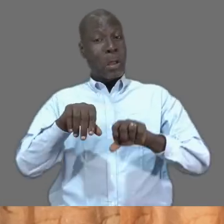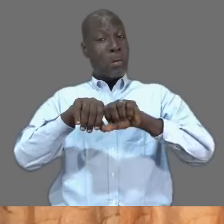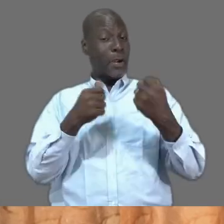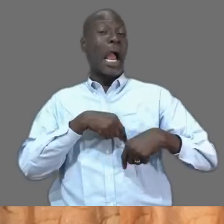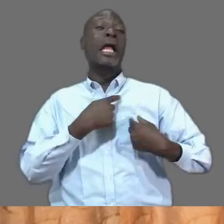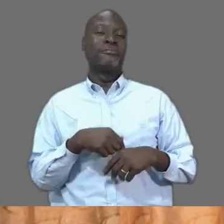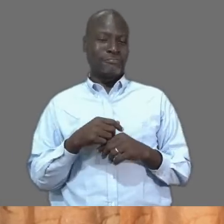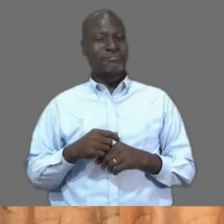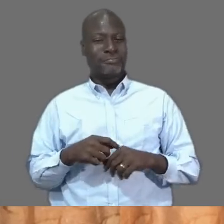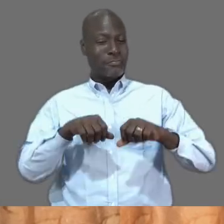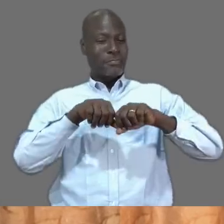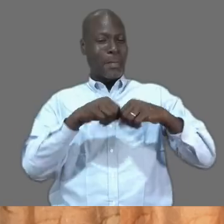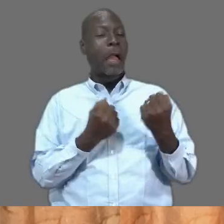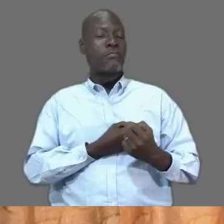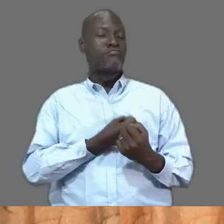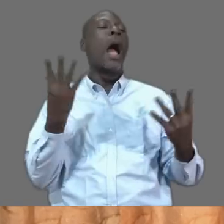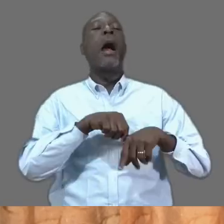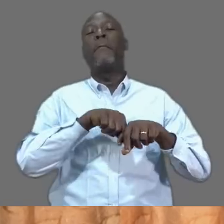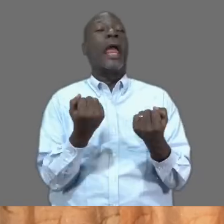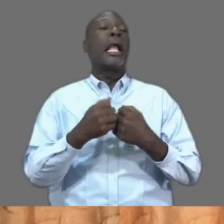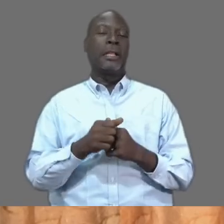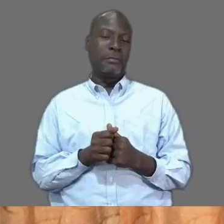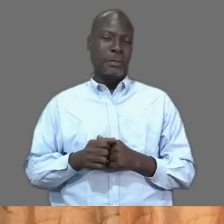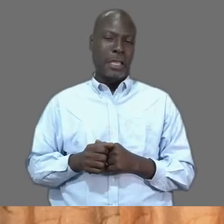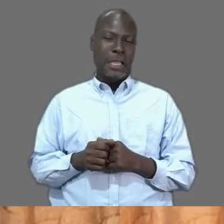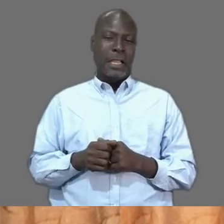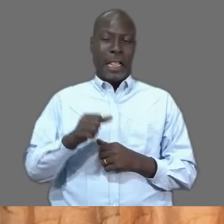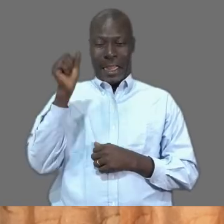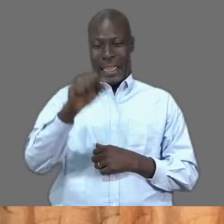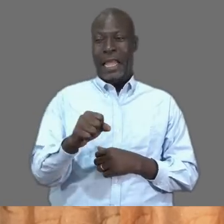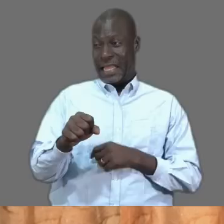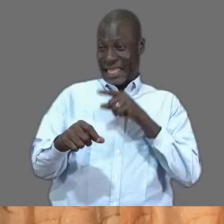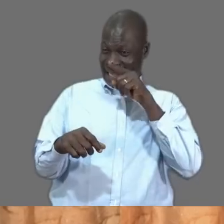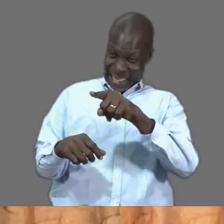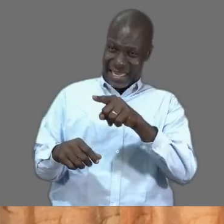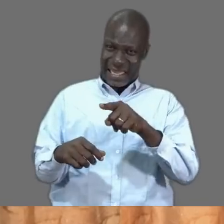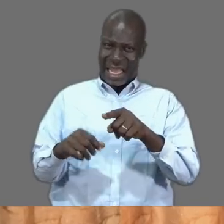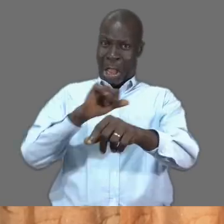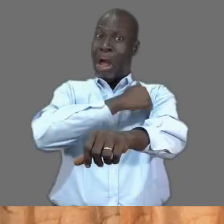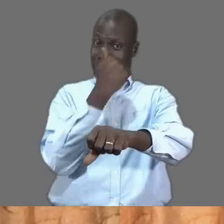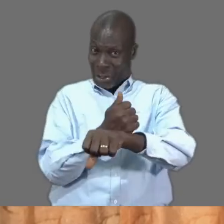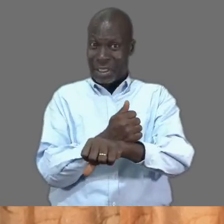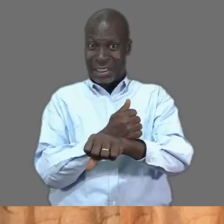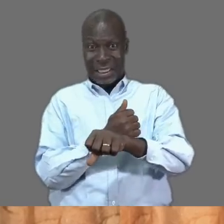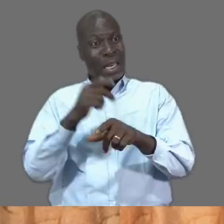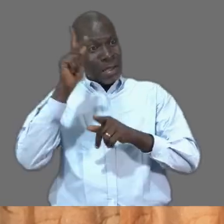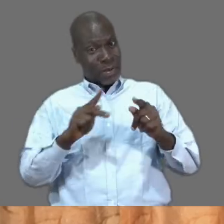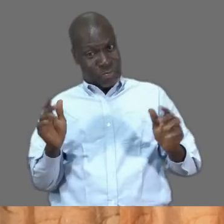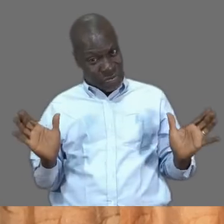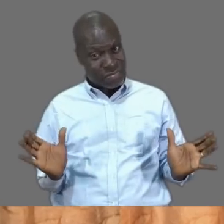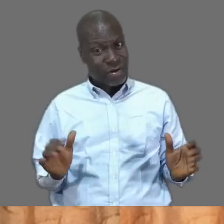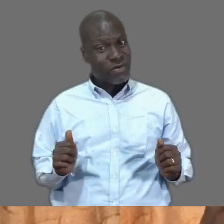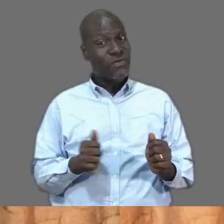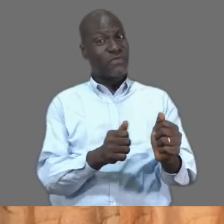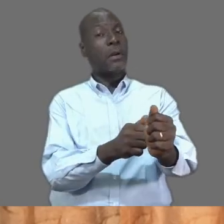yache no. Now tien semwa wa kekan, we yu nipa, sabe, or know your authority, awo kasa, ema enklofobi